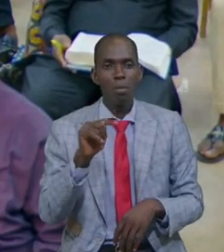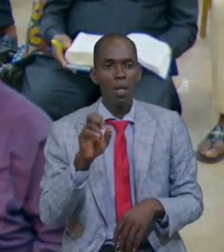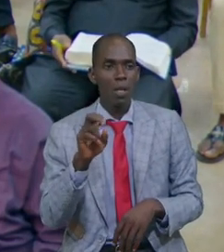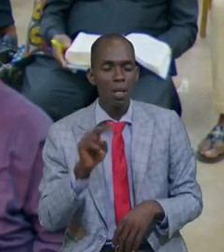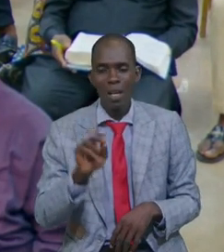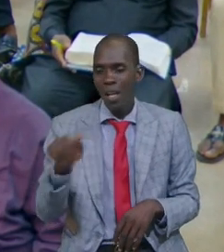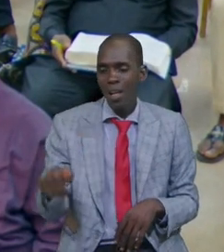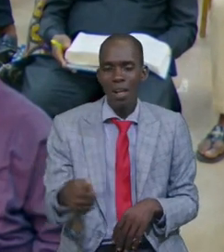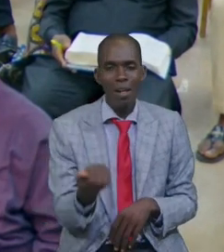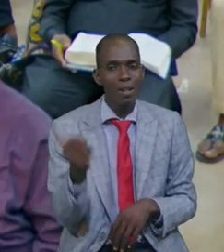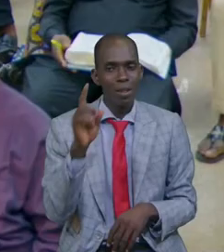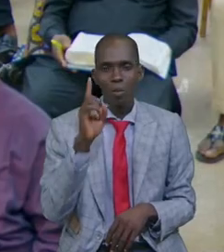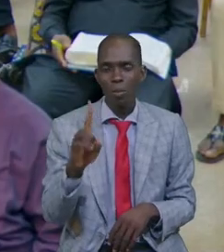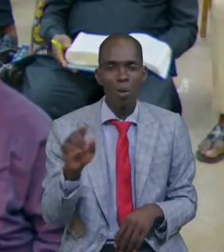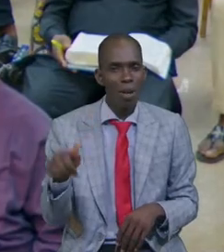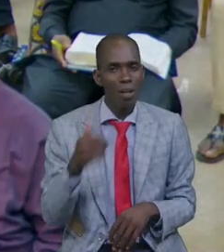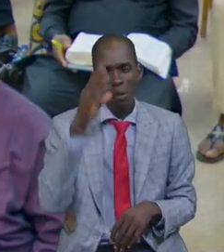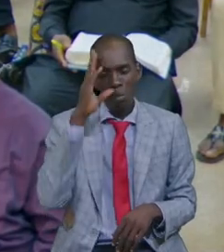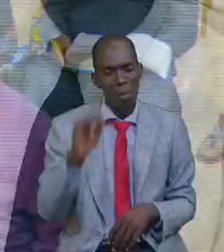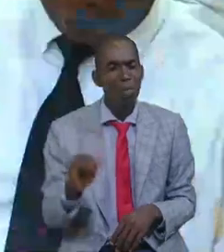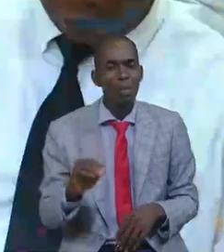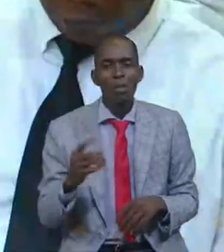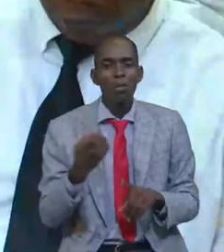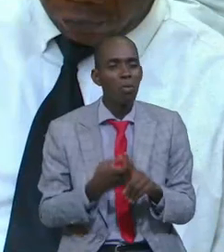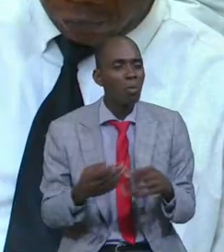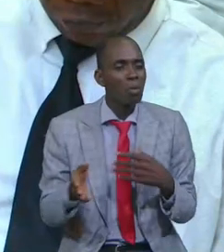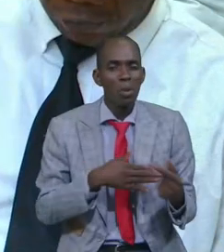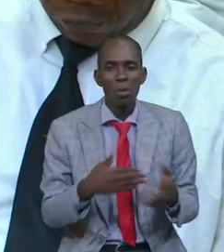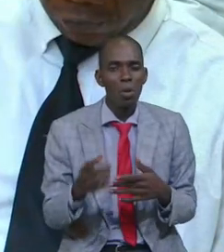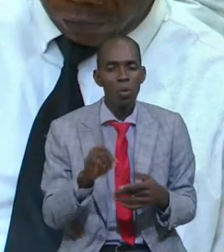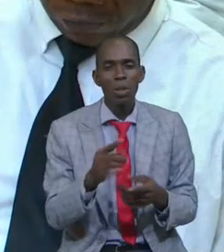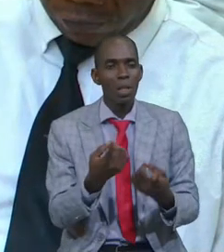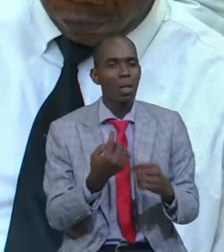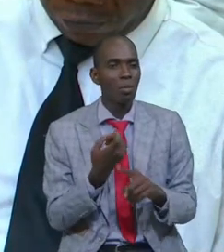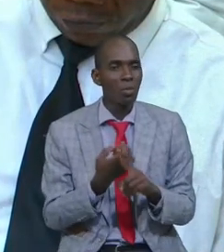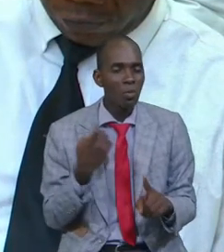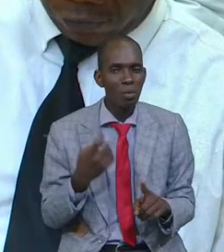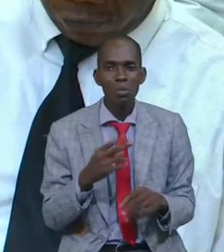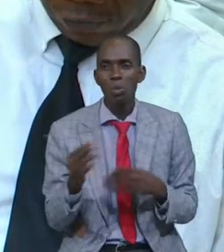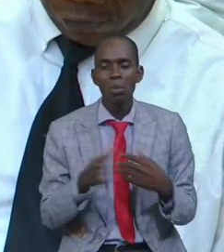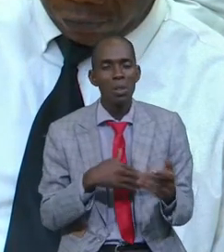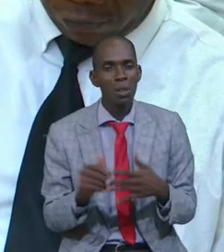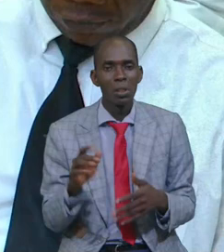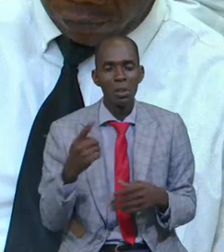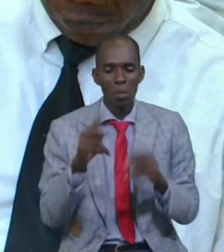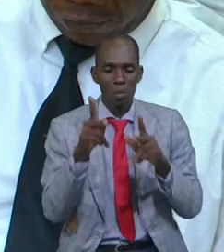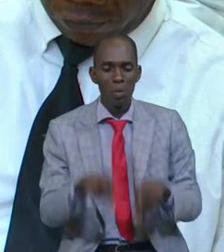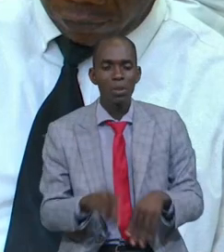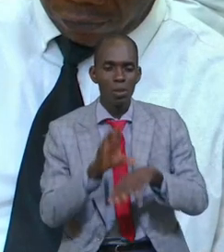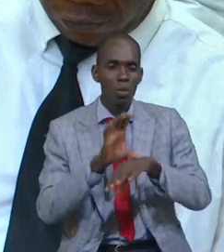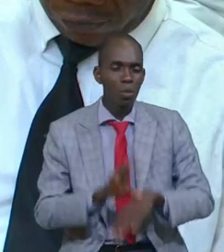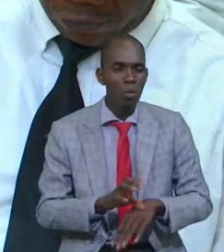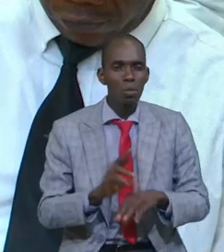any man, of whatever background, any man of whatever culture, any man of